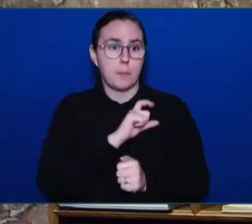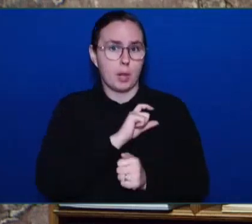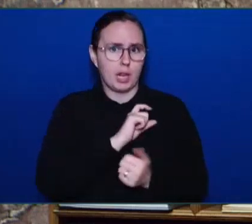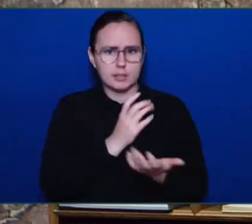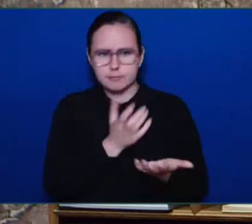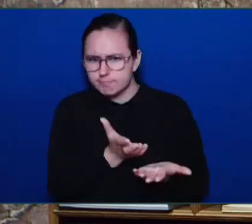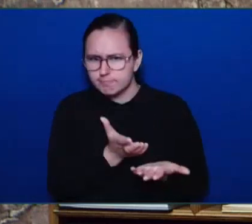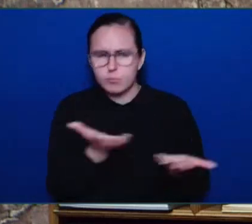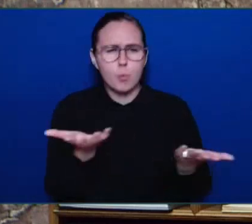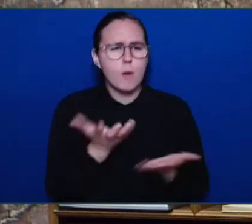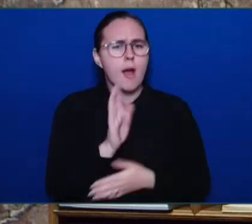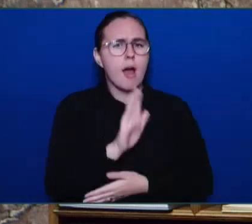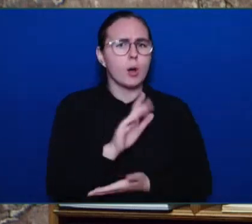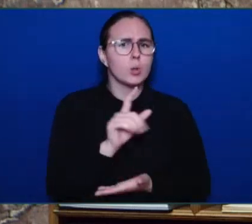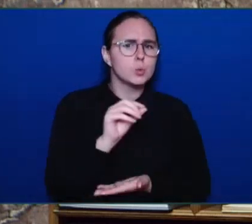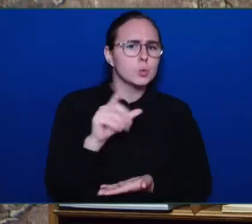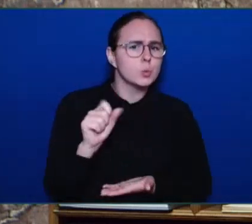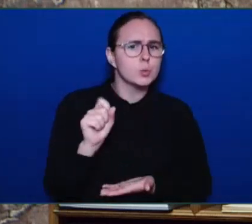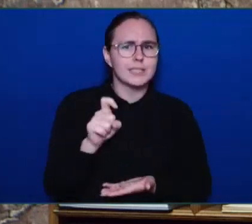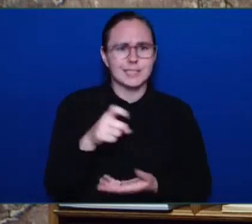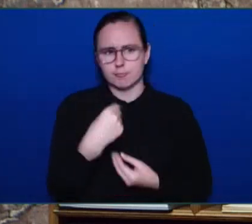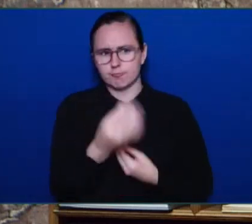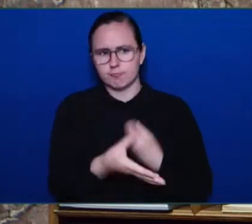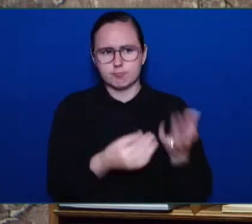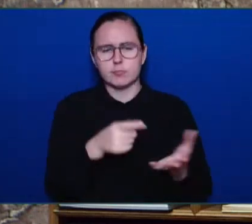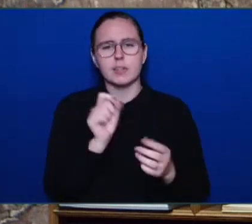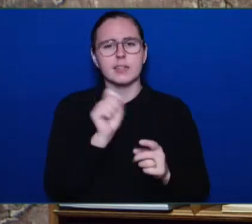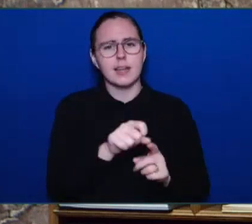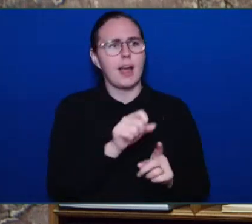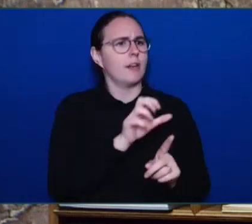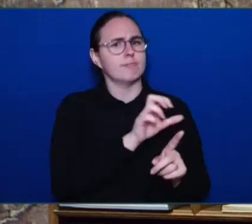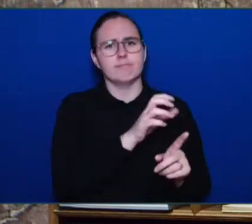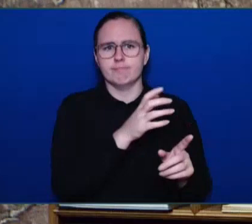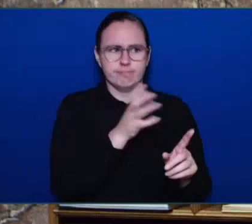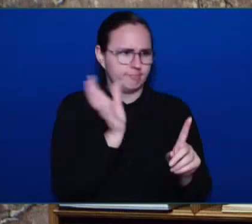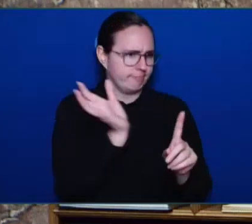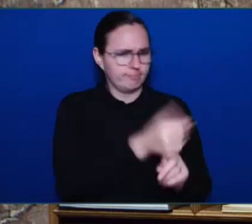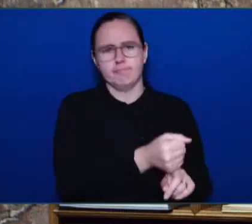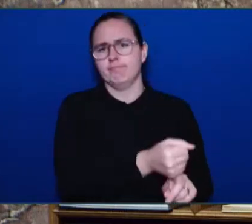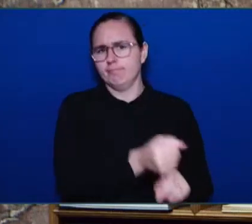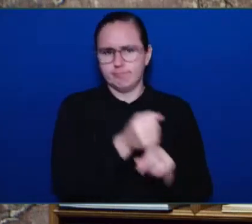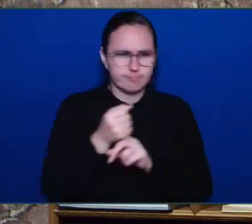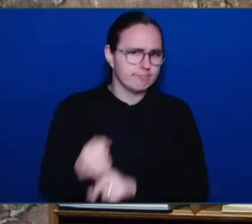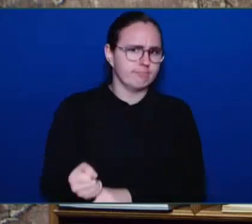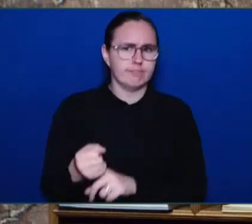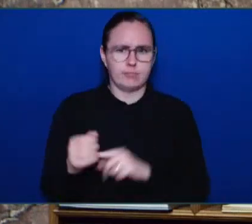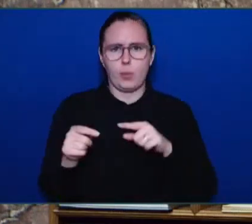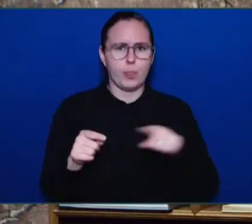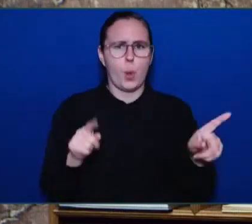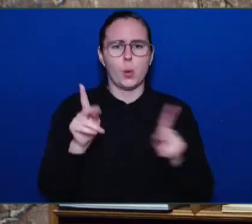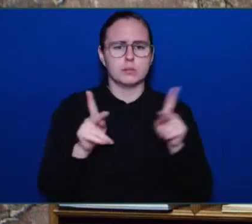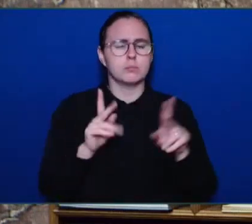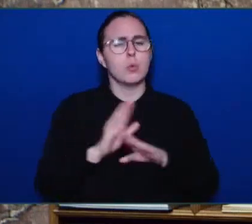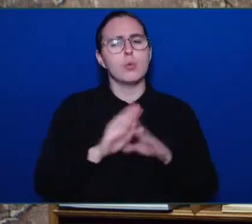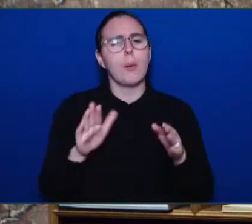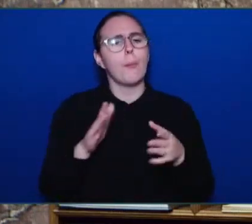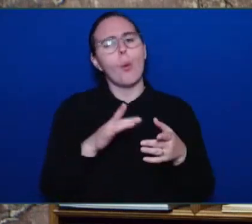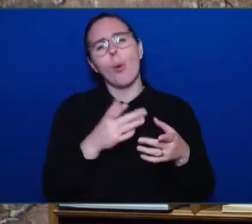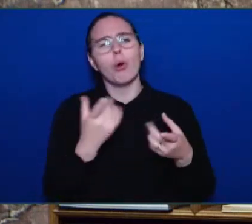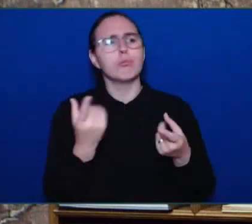Speaker, that take these individuals off the streets. It's working with the federal government so that we can get changes to